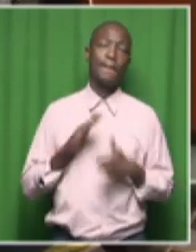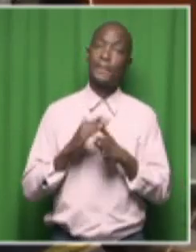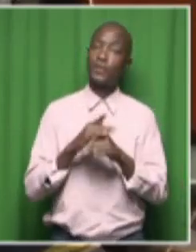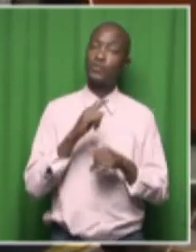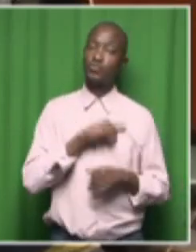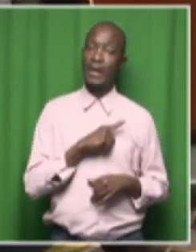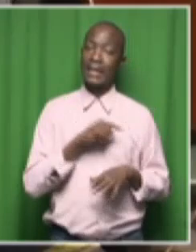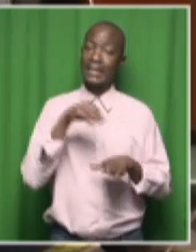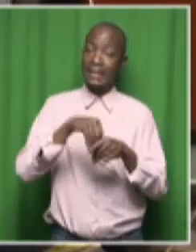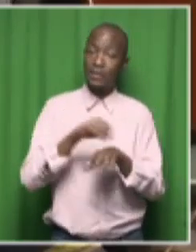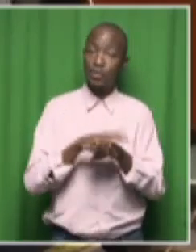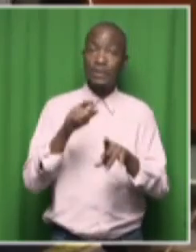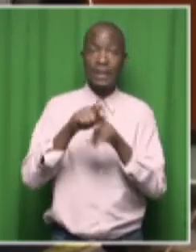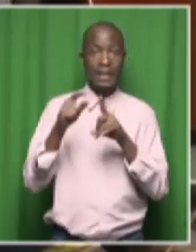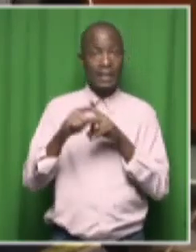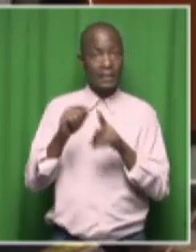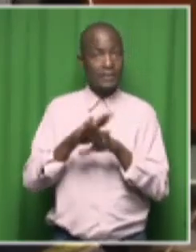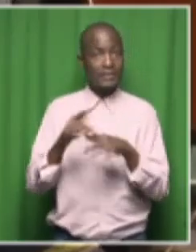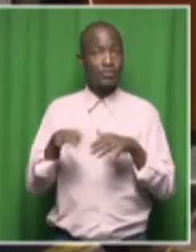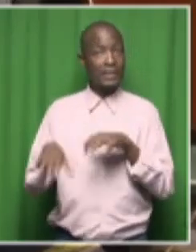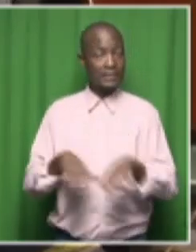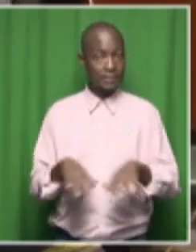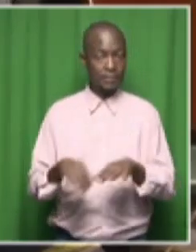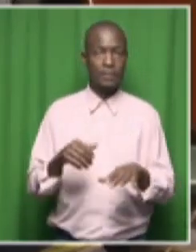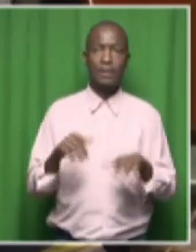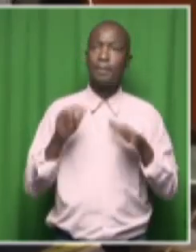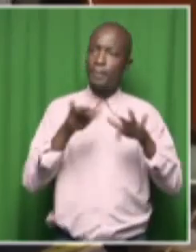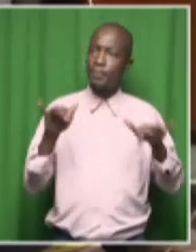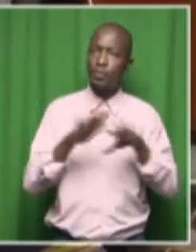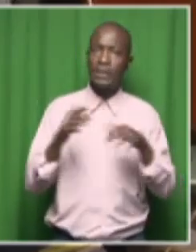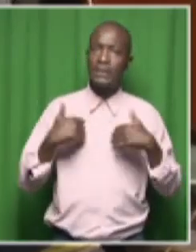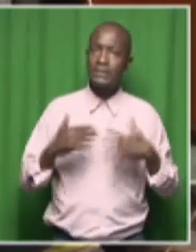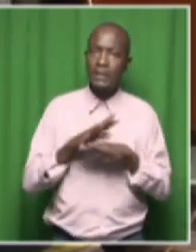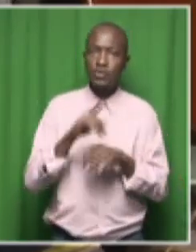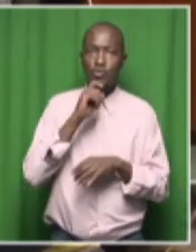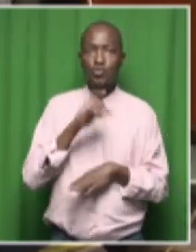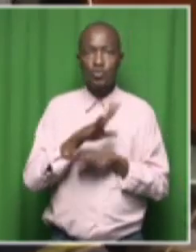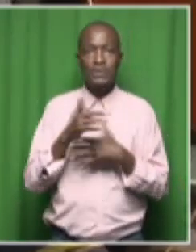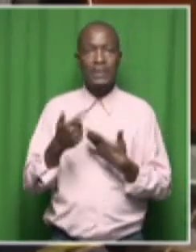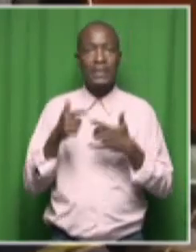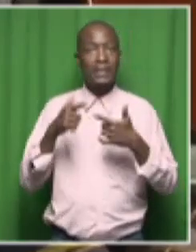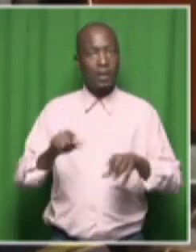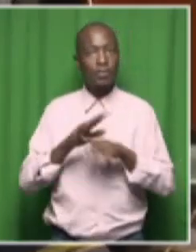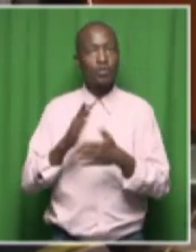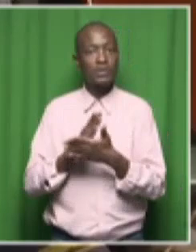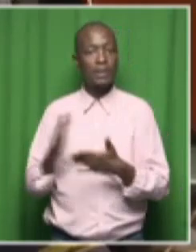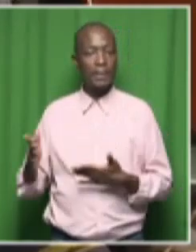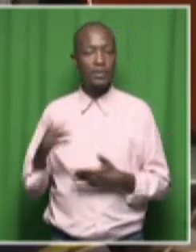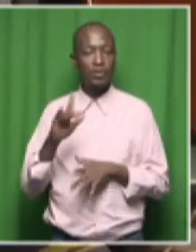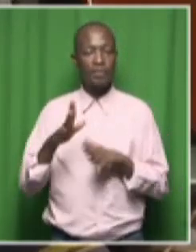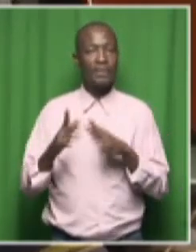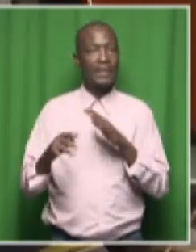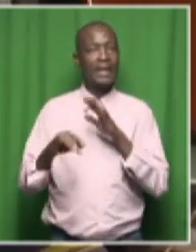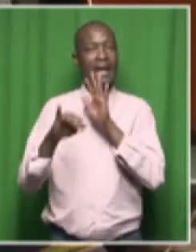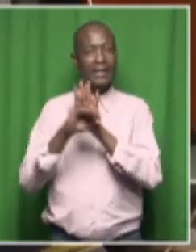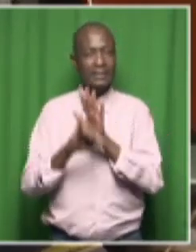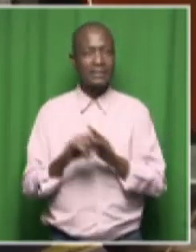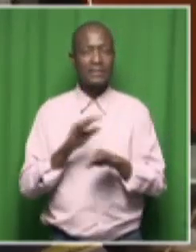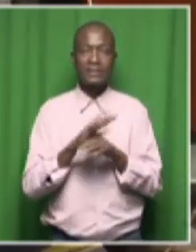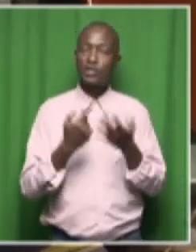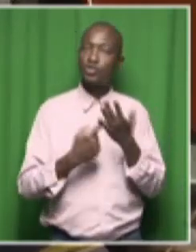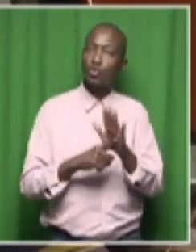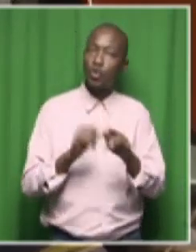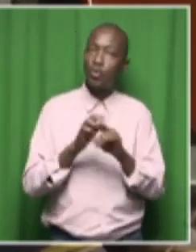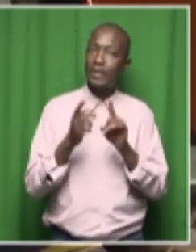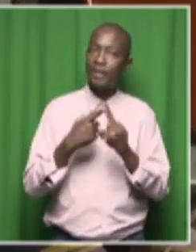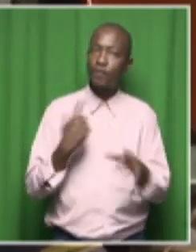those cultural activities, people start using their languages because they're part of their identity. They show where they come